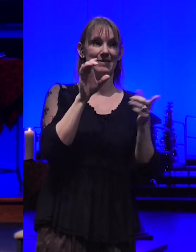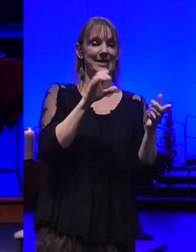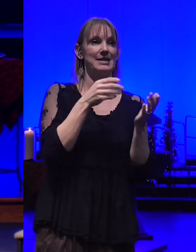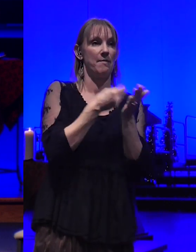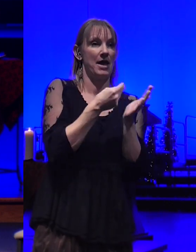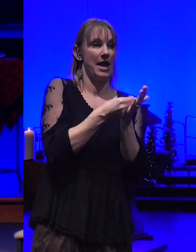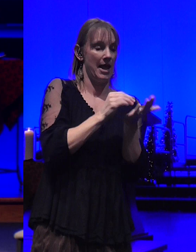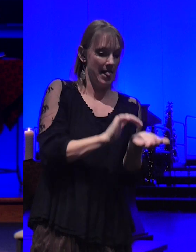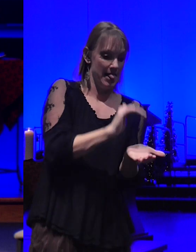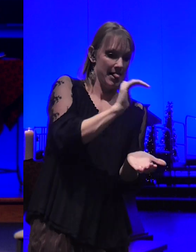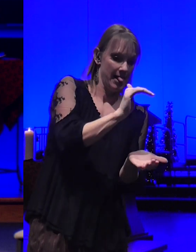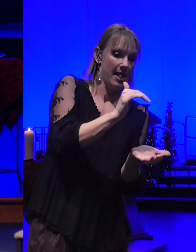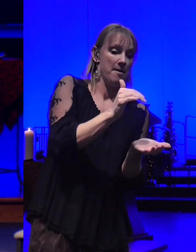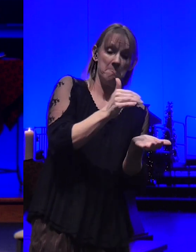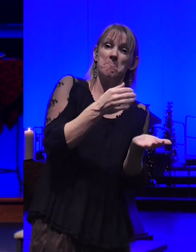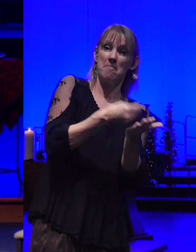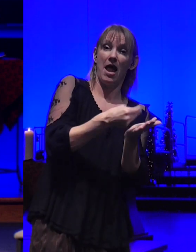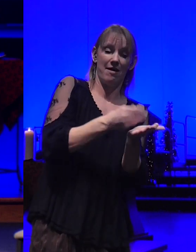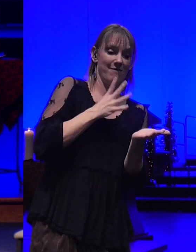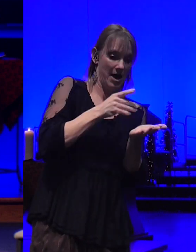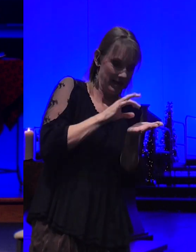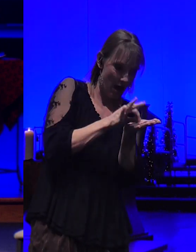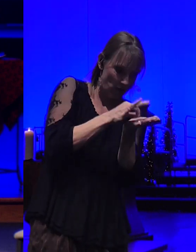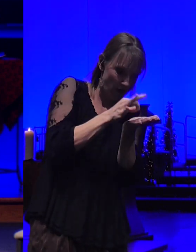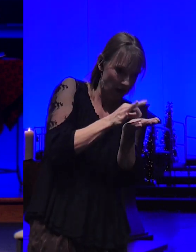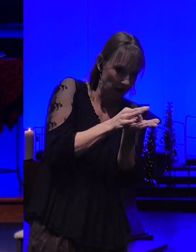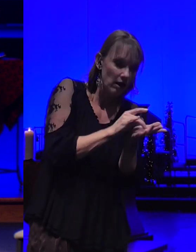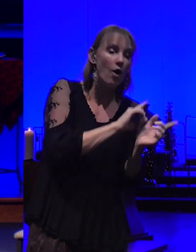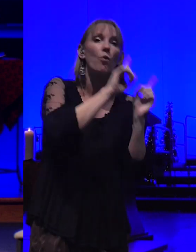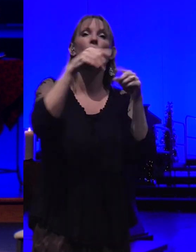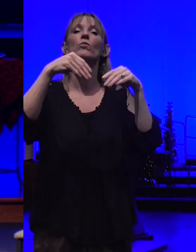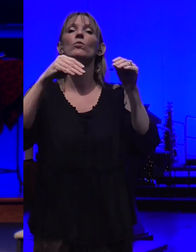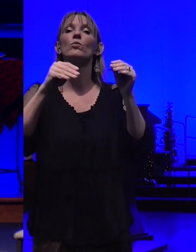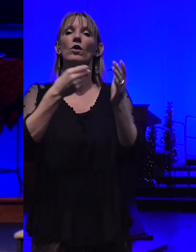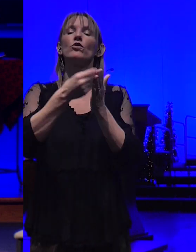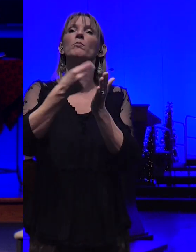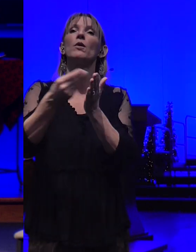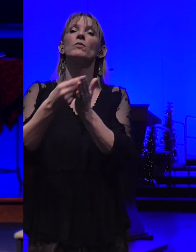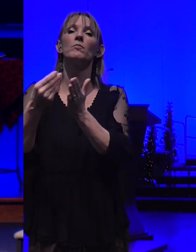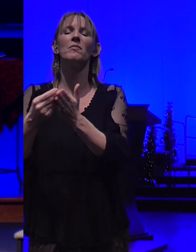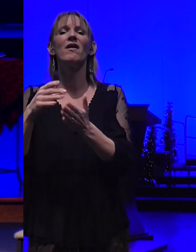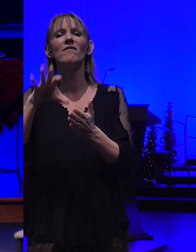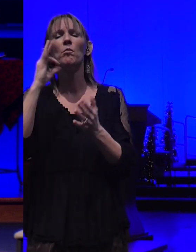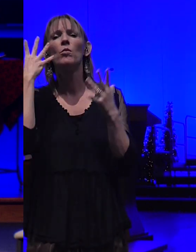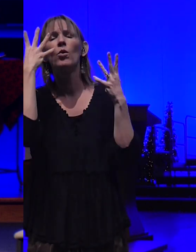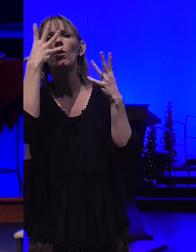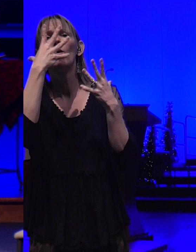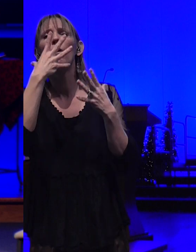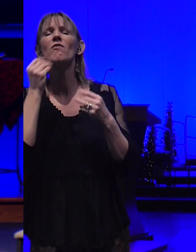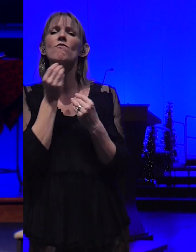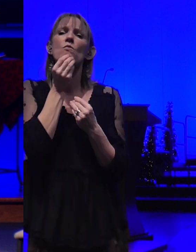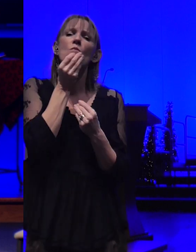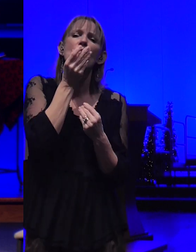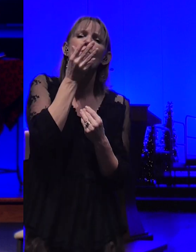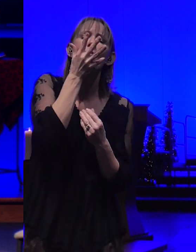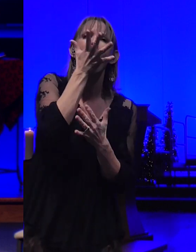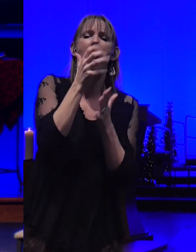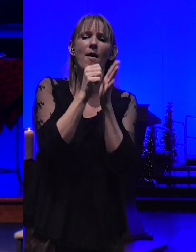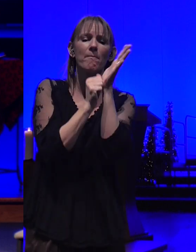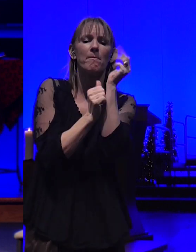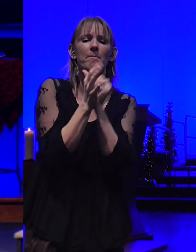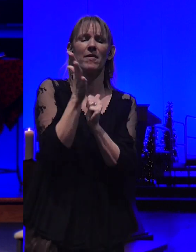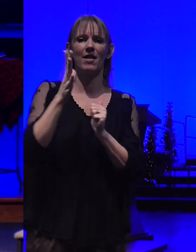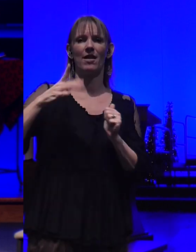it, and they had a little bit of money there, so they went to the store and went shopping, and they found this beautiful pair of warm